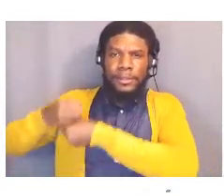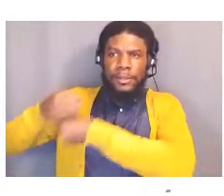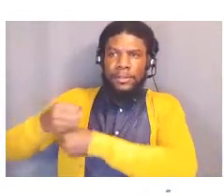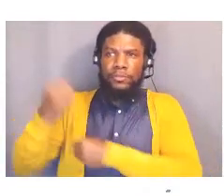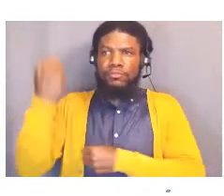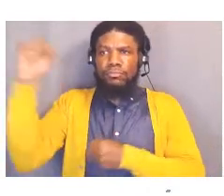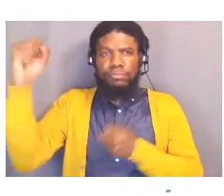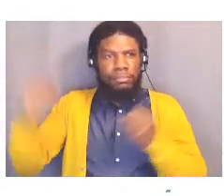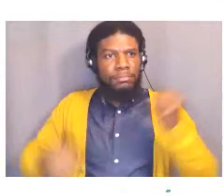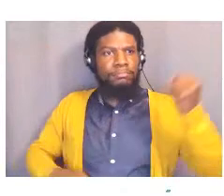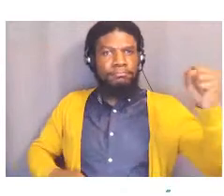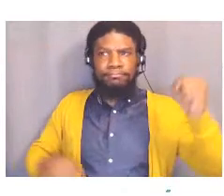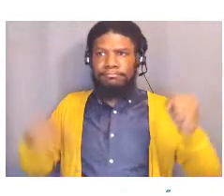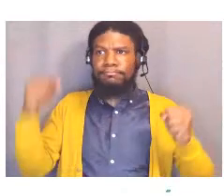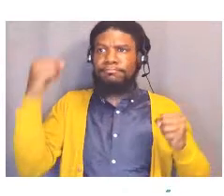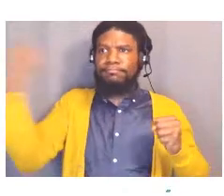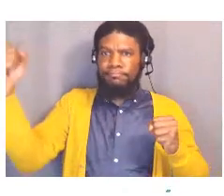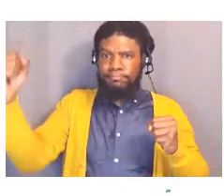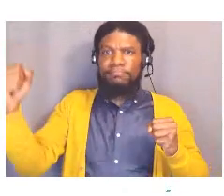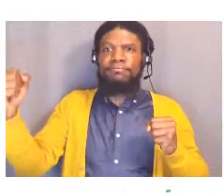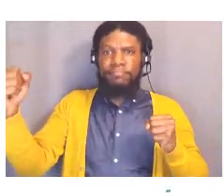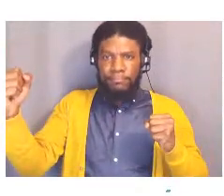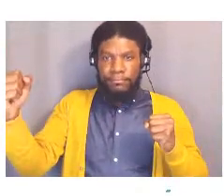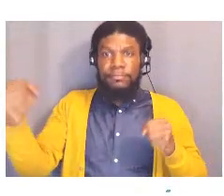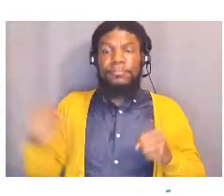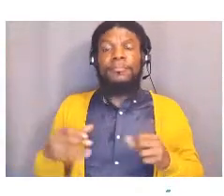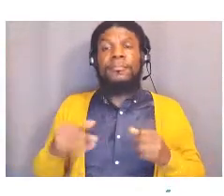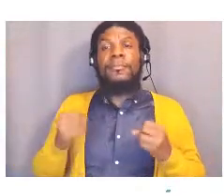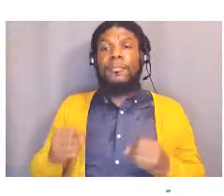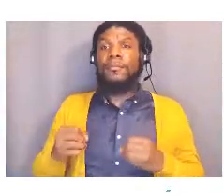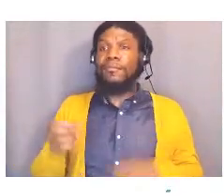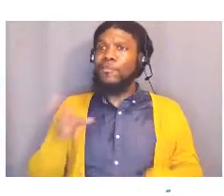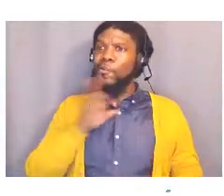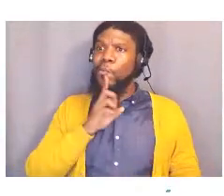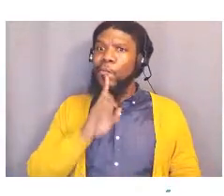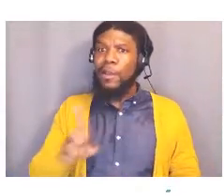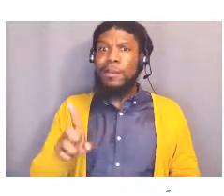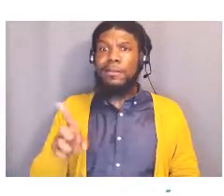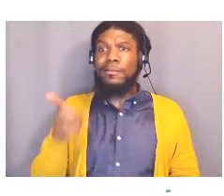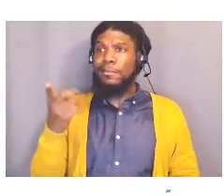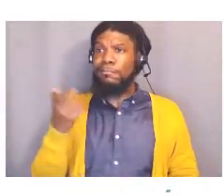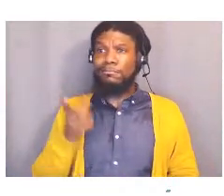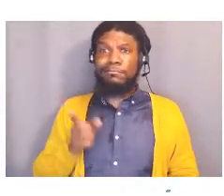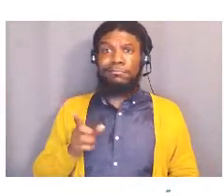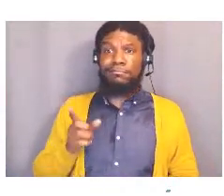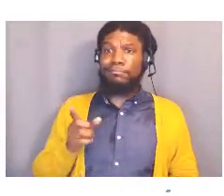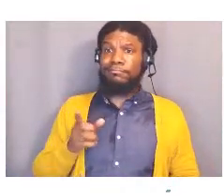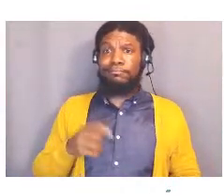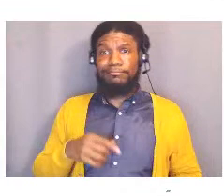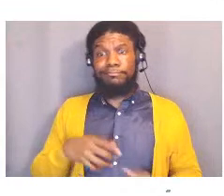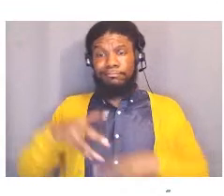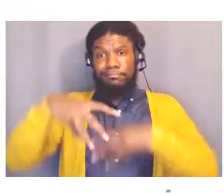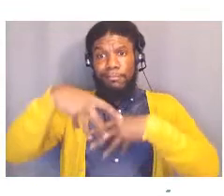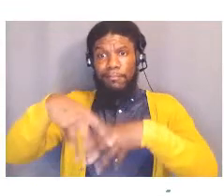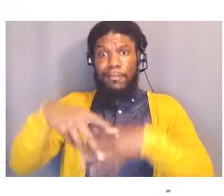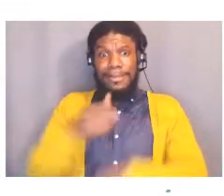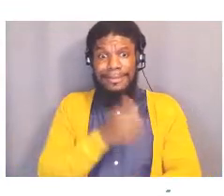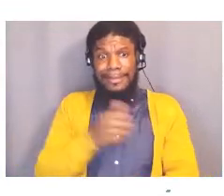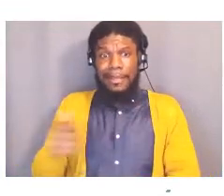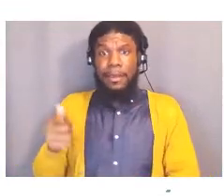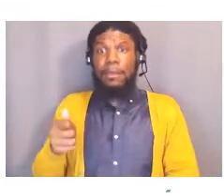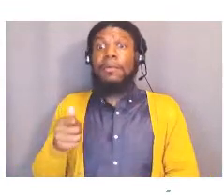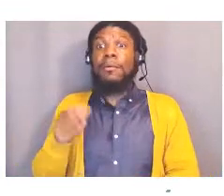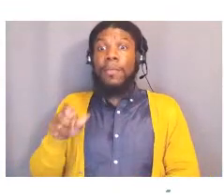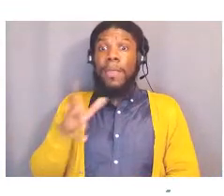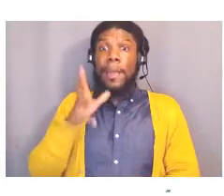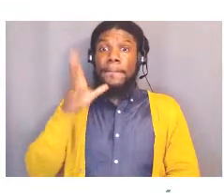that time. Why were they out there with themselves? Their mothers must have been frantic at home,